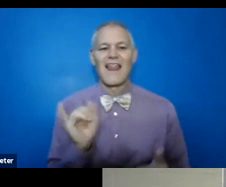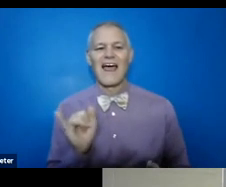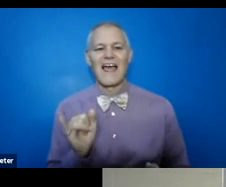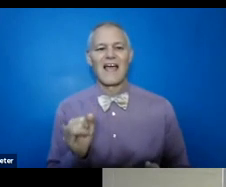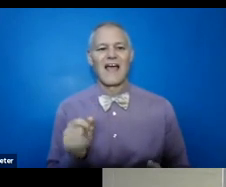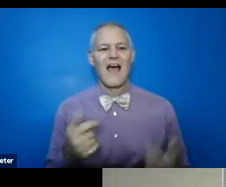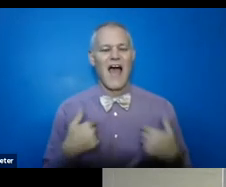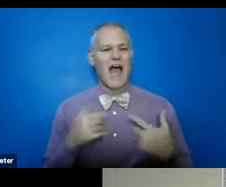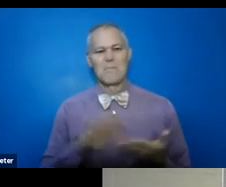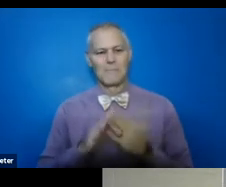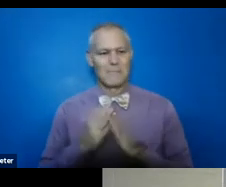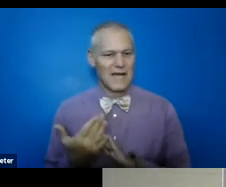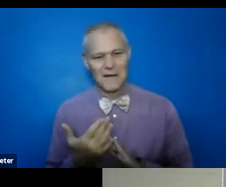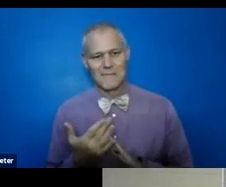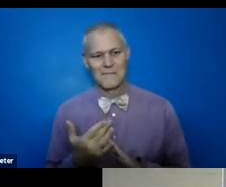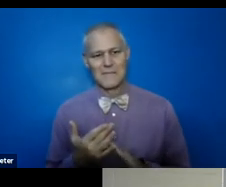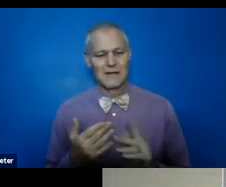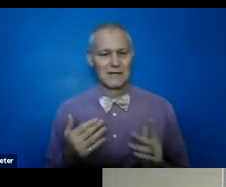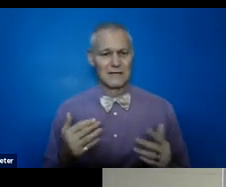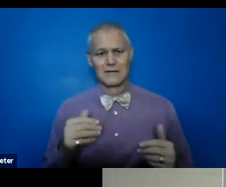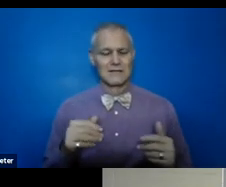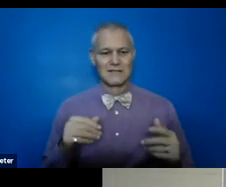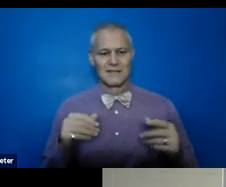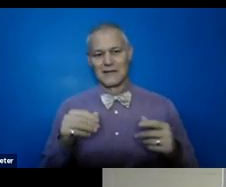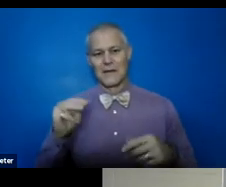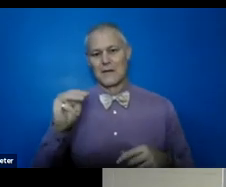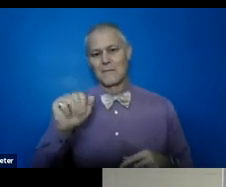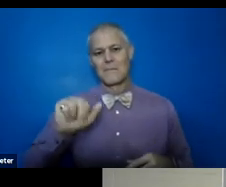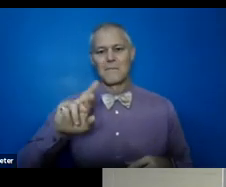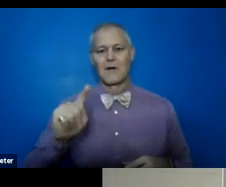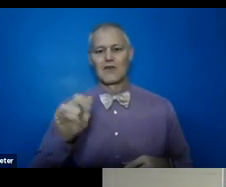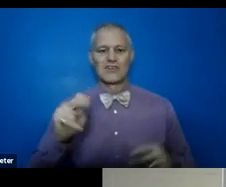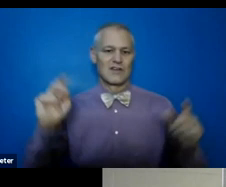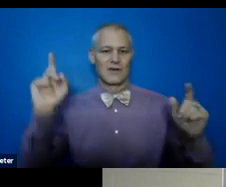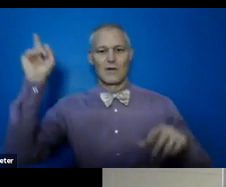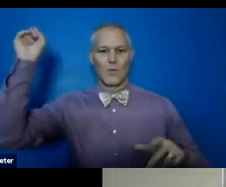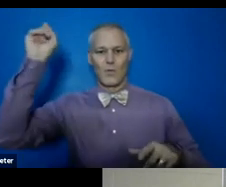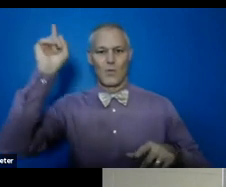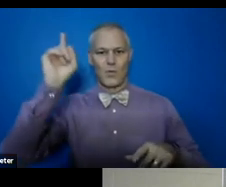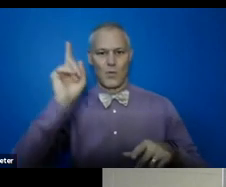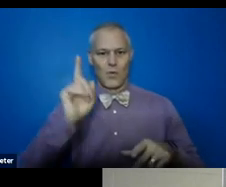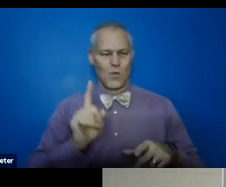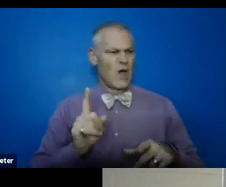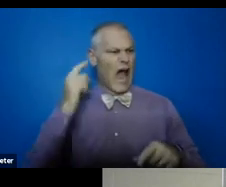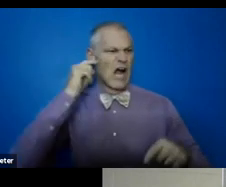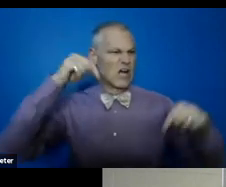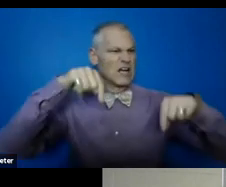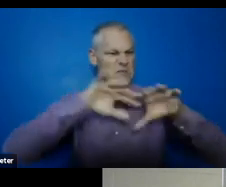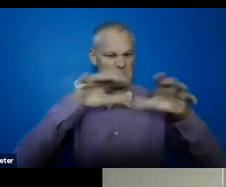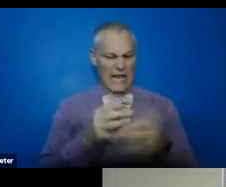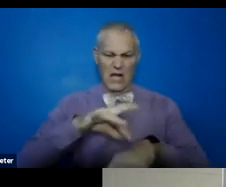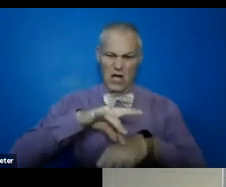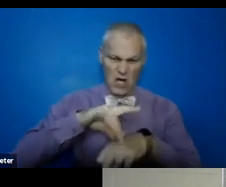have become like Martian Brian, like I'm a visitor from a different planet. And I heard that on this planet Earth, there